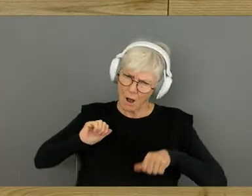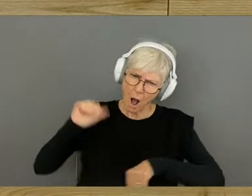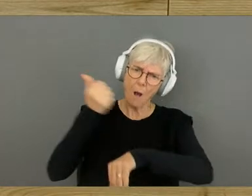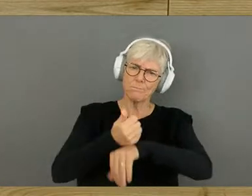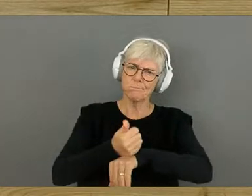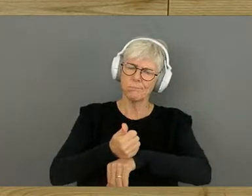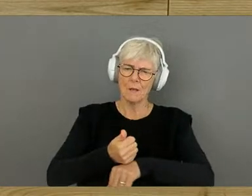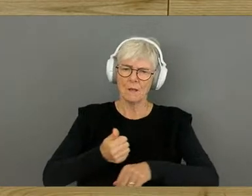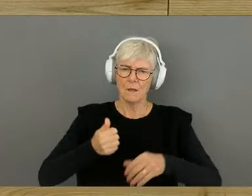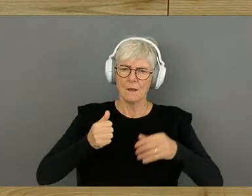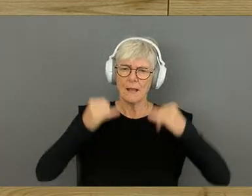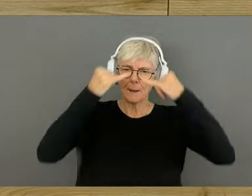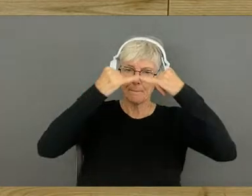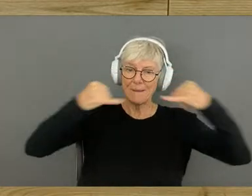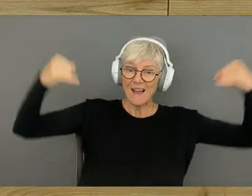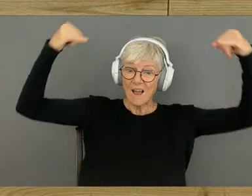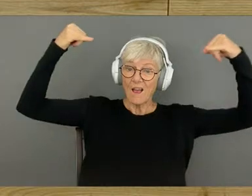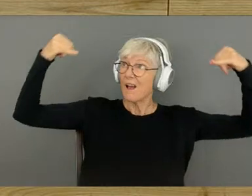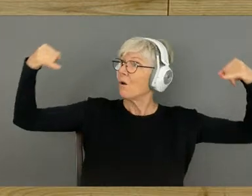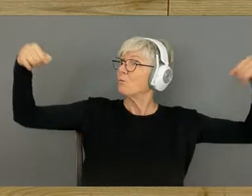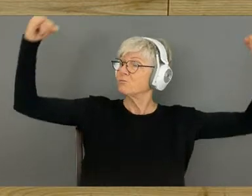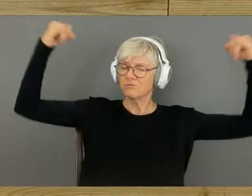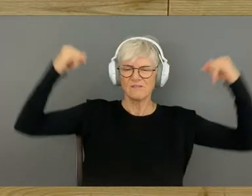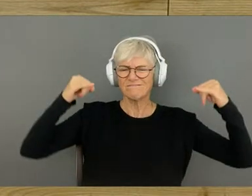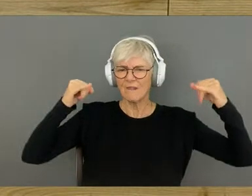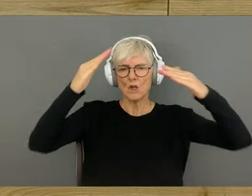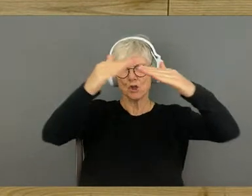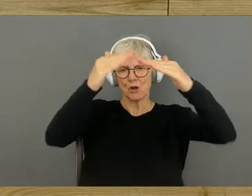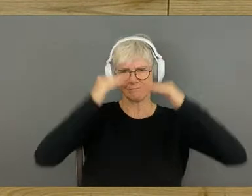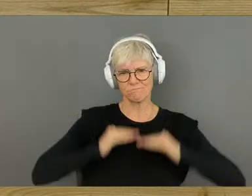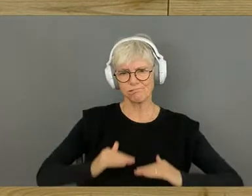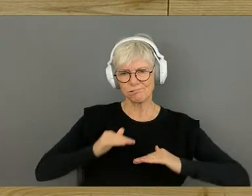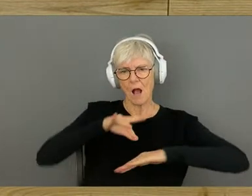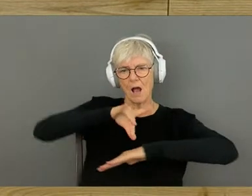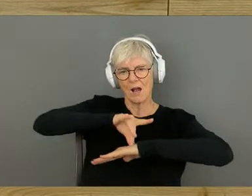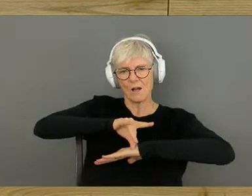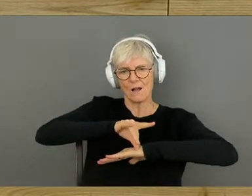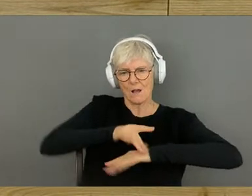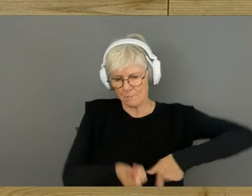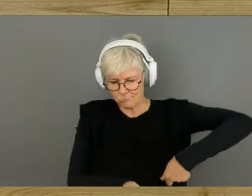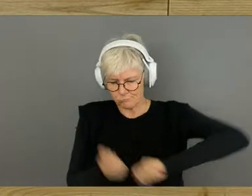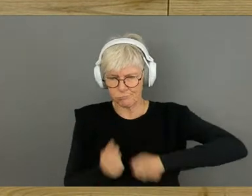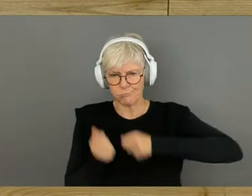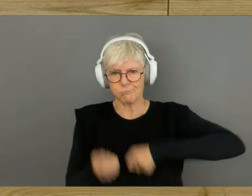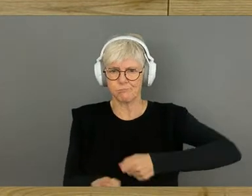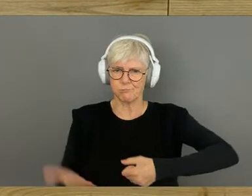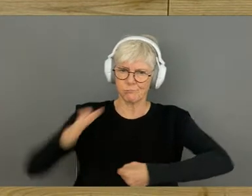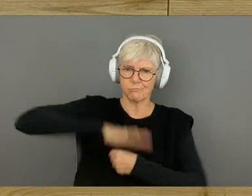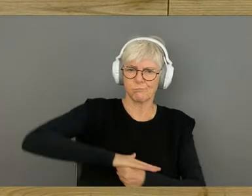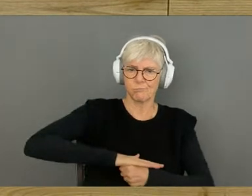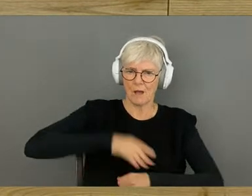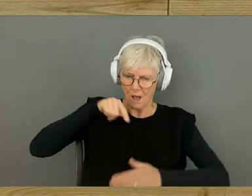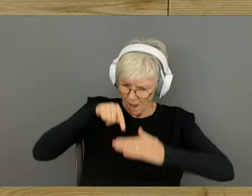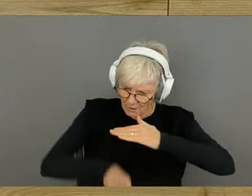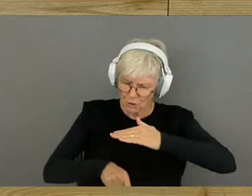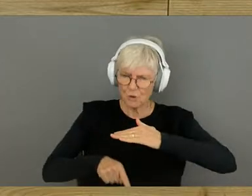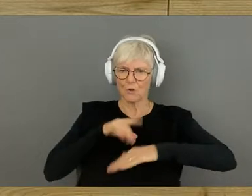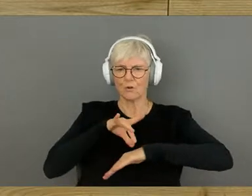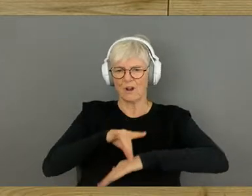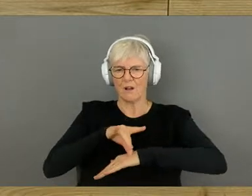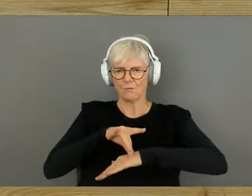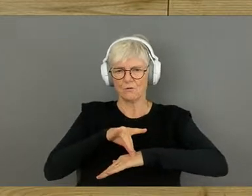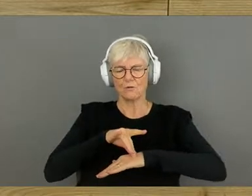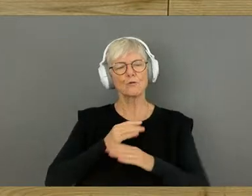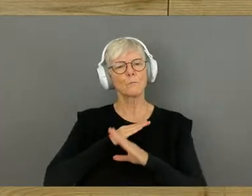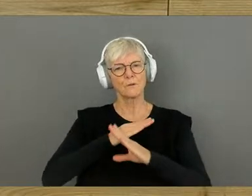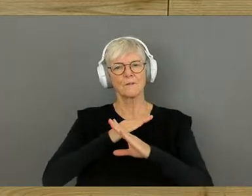lines so that you don't keep facing this thing over and over again? Every time a non-existent butterfly